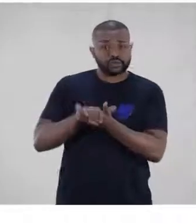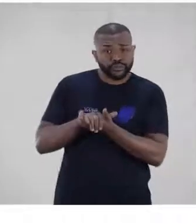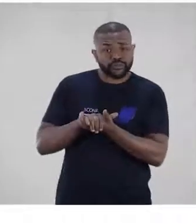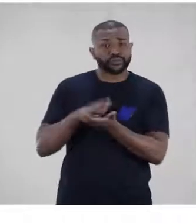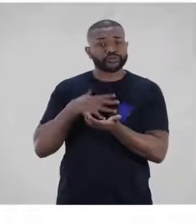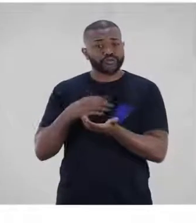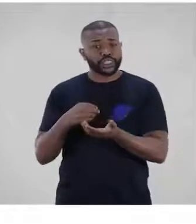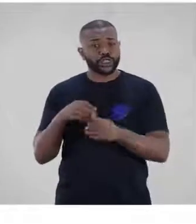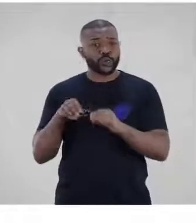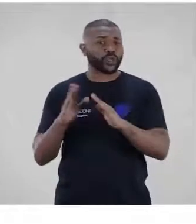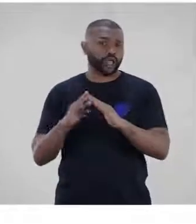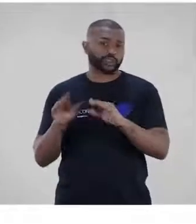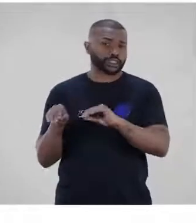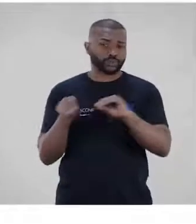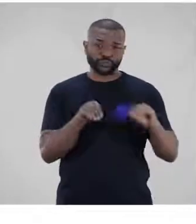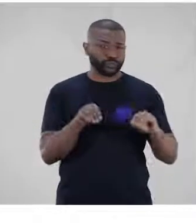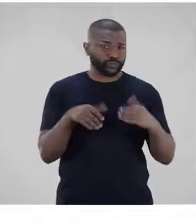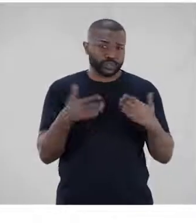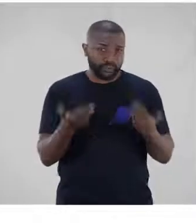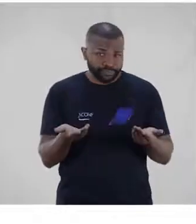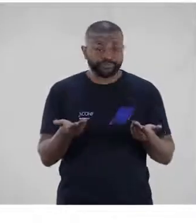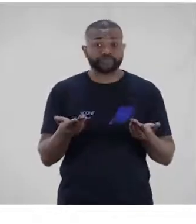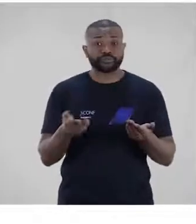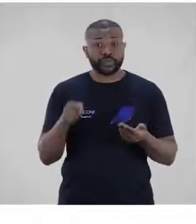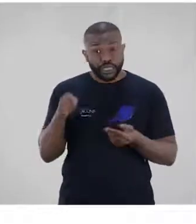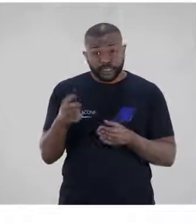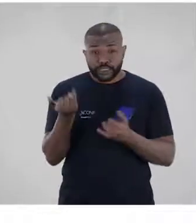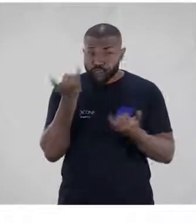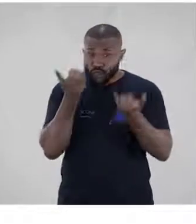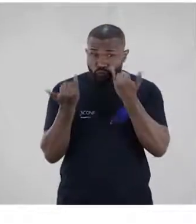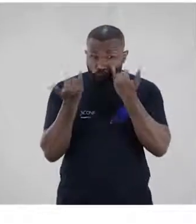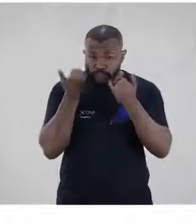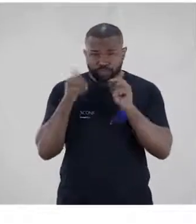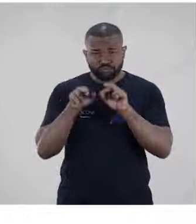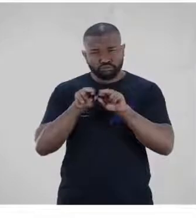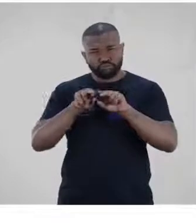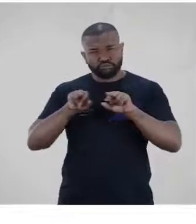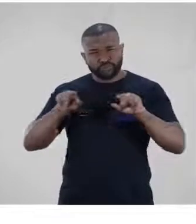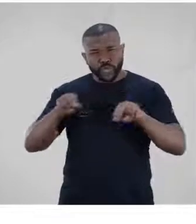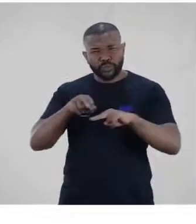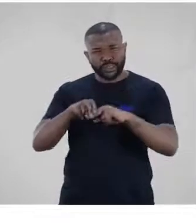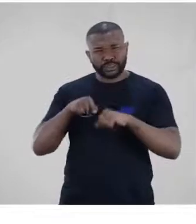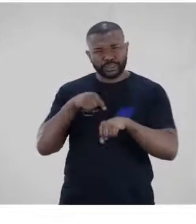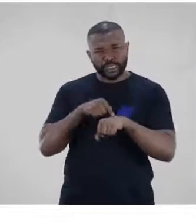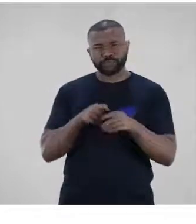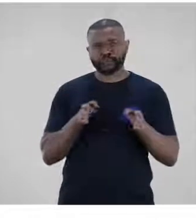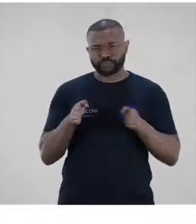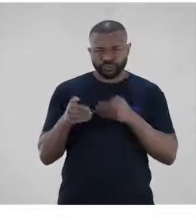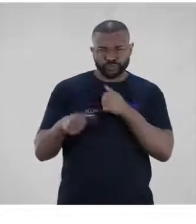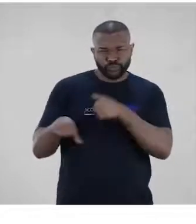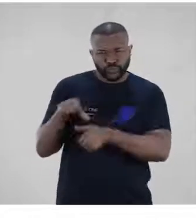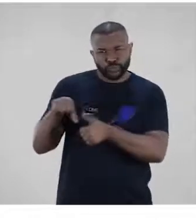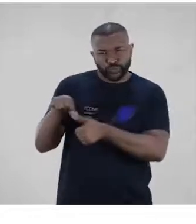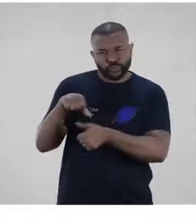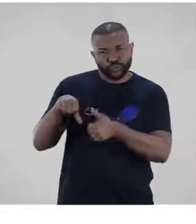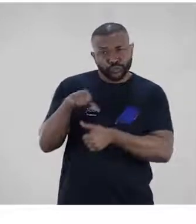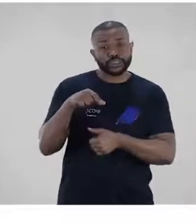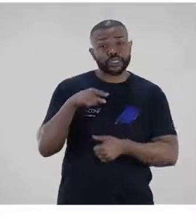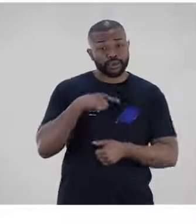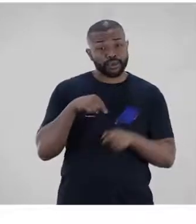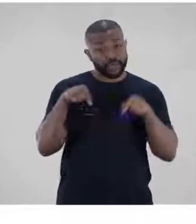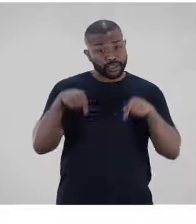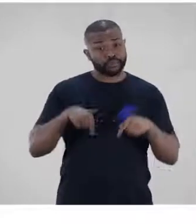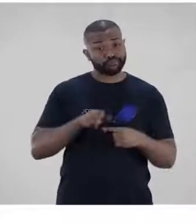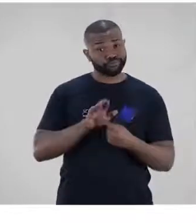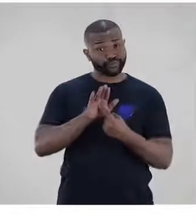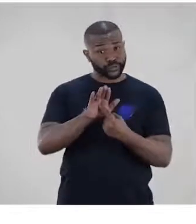course of time, an infinite, kind of scale of time are provided here. And